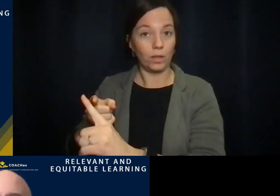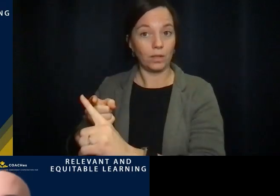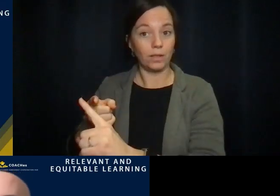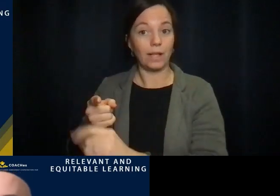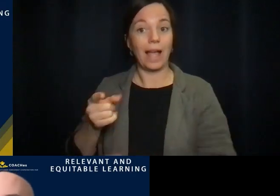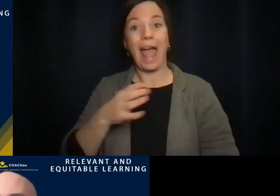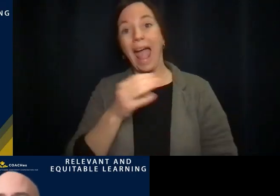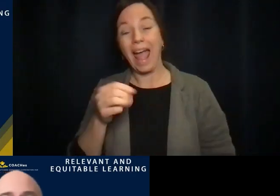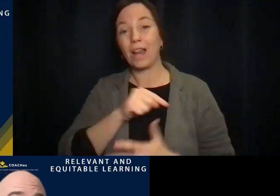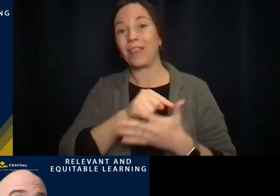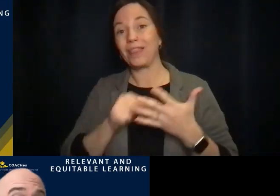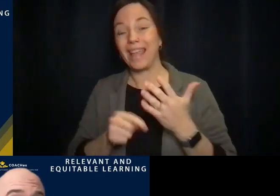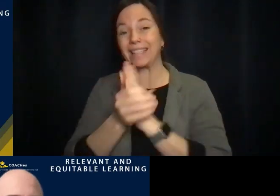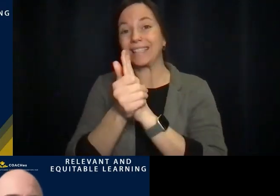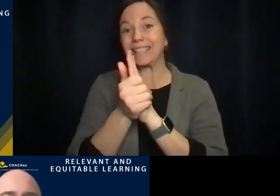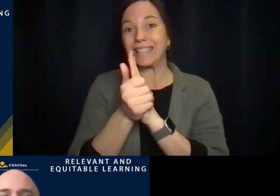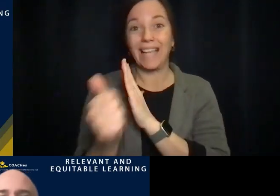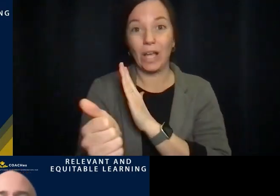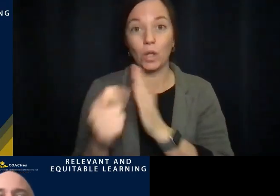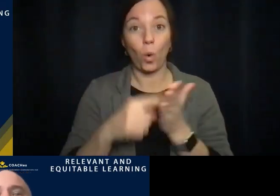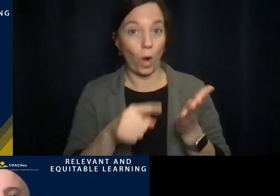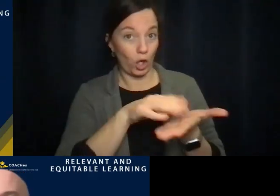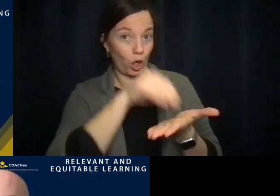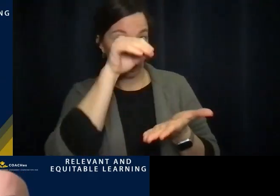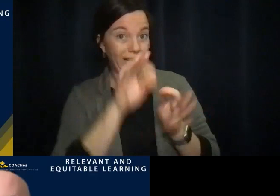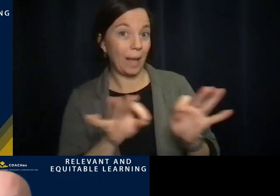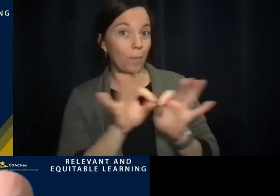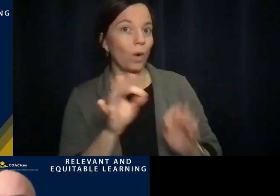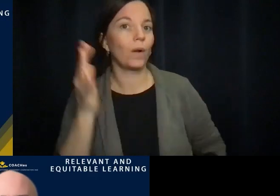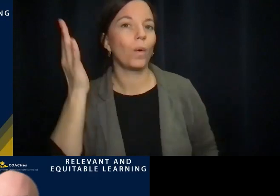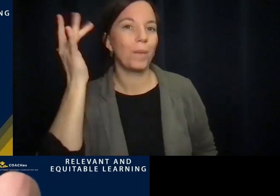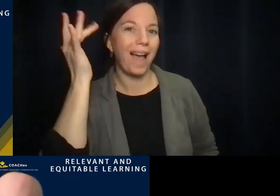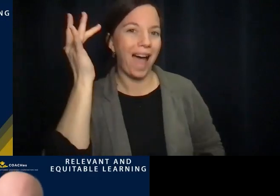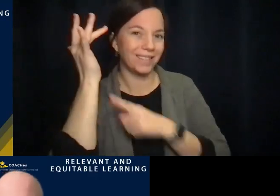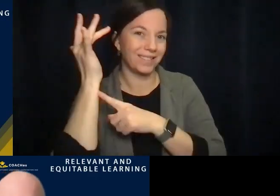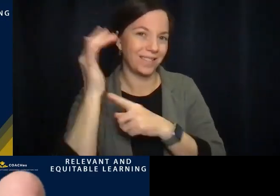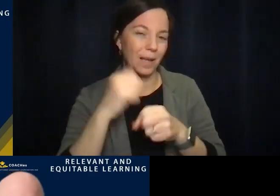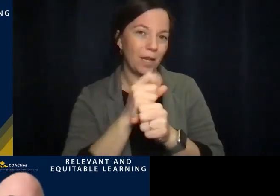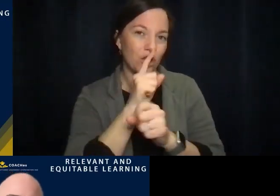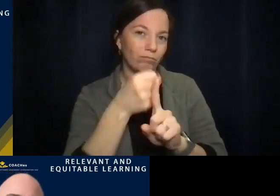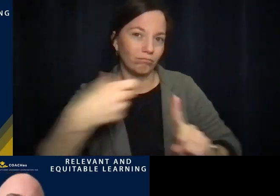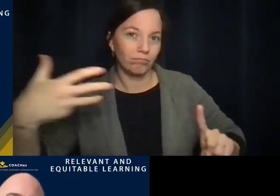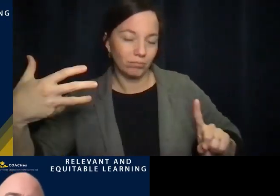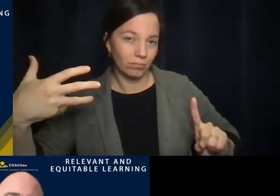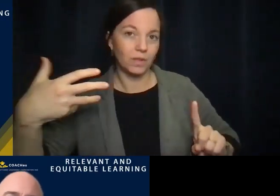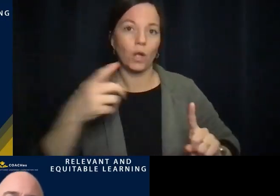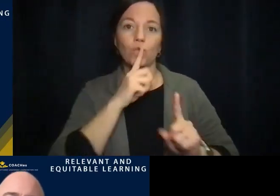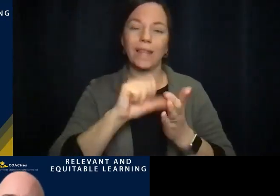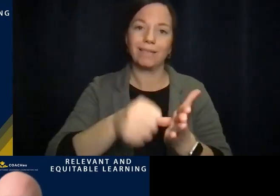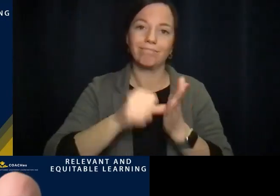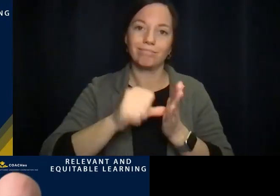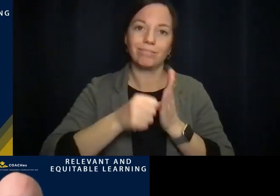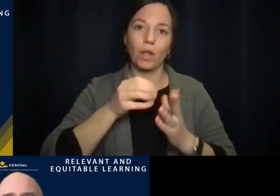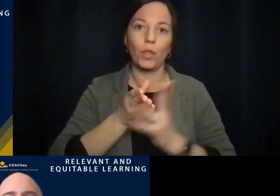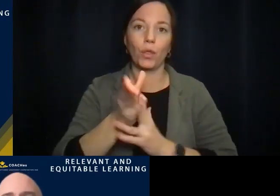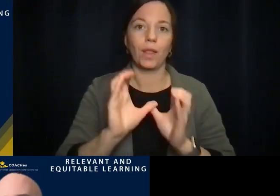or competencies or things you're learning are important because, and then reinforcing that throughout the course, you know, and then as